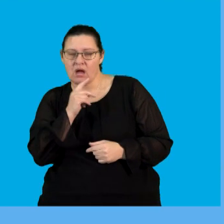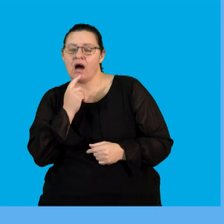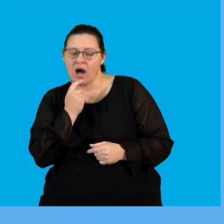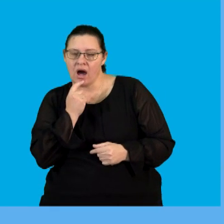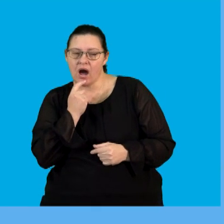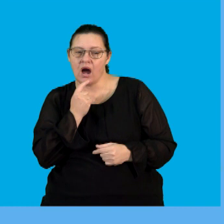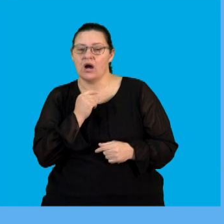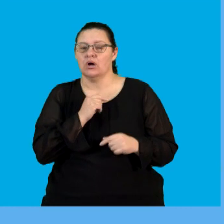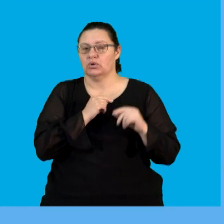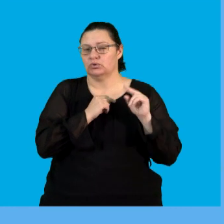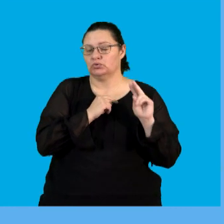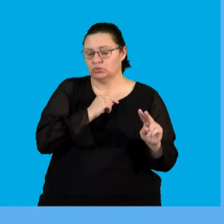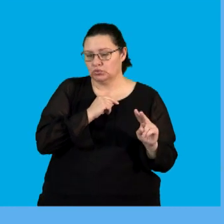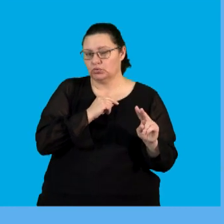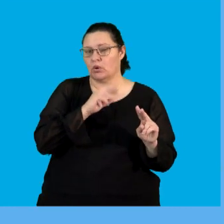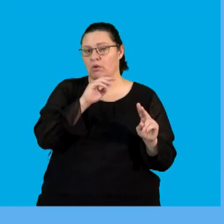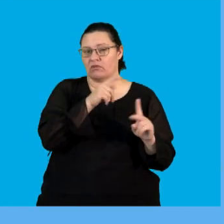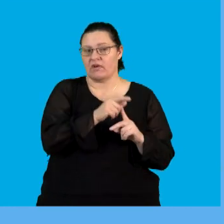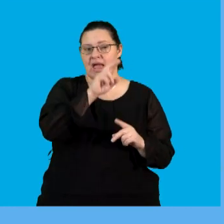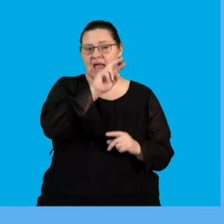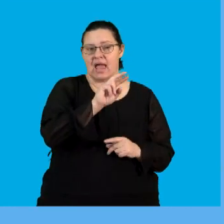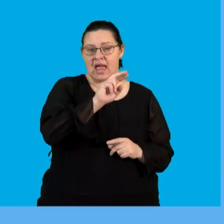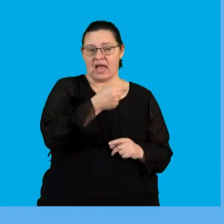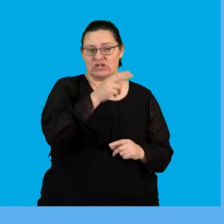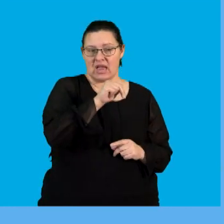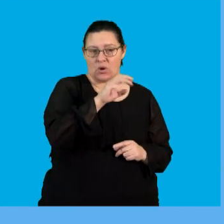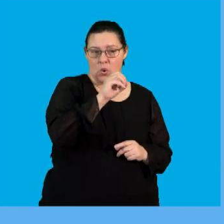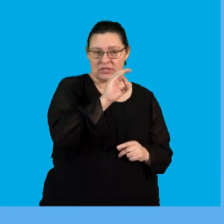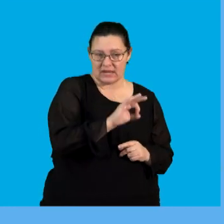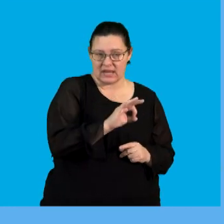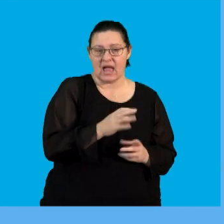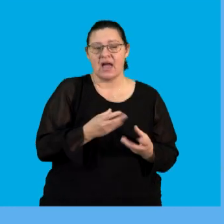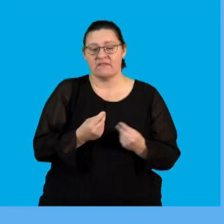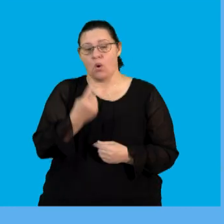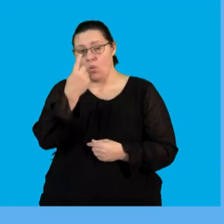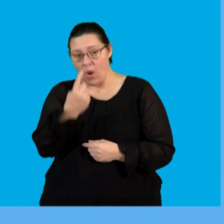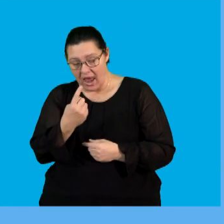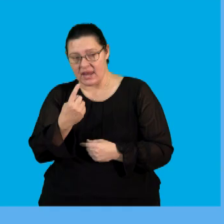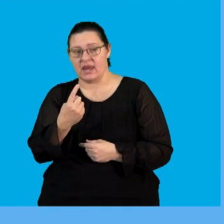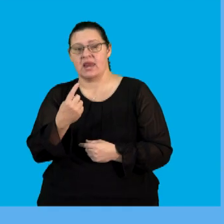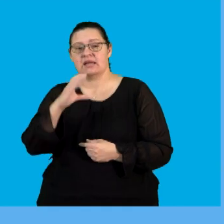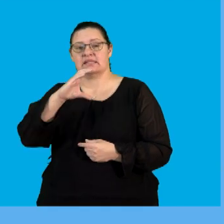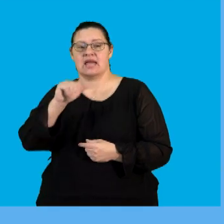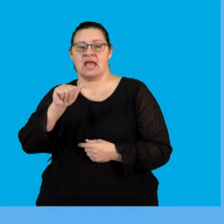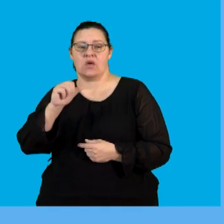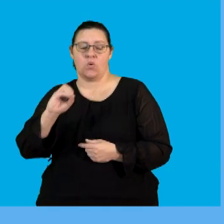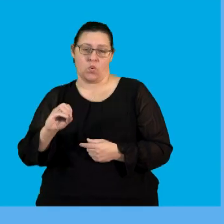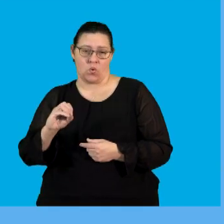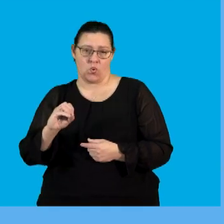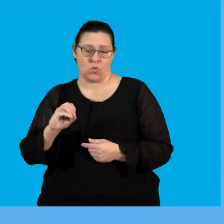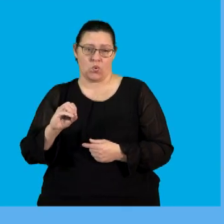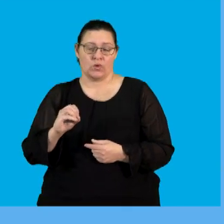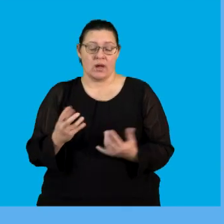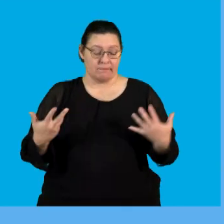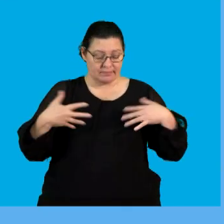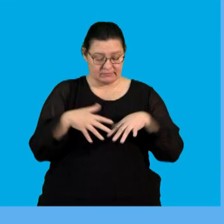say, again, remember, when we said 2 molecules of nitric acid react with 1 molecule of calcium oxide. So the